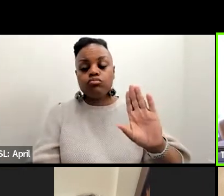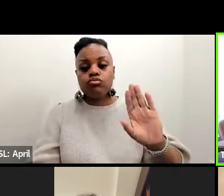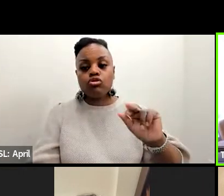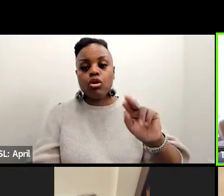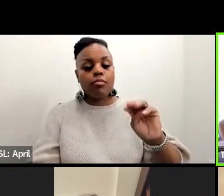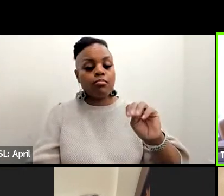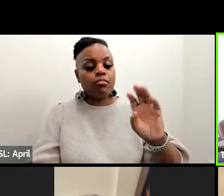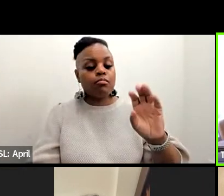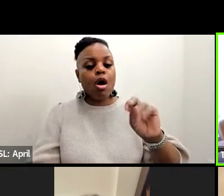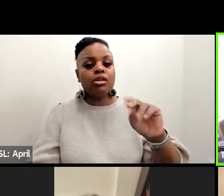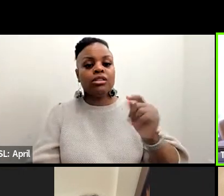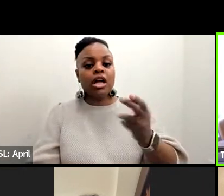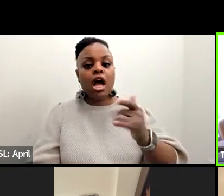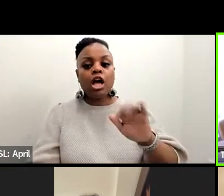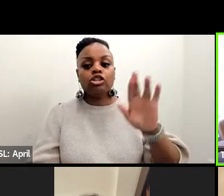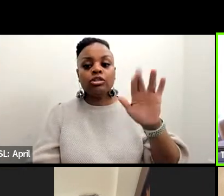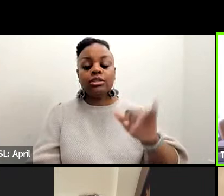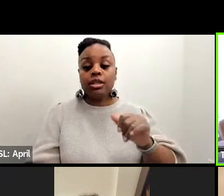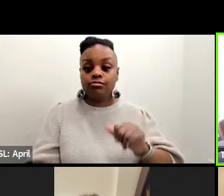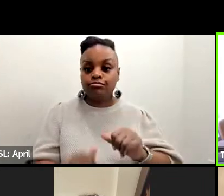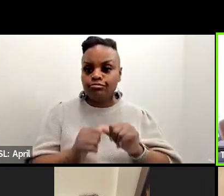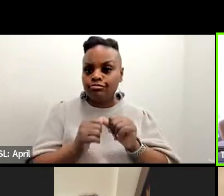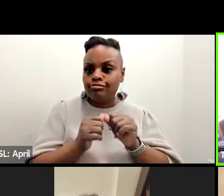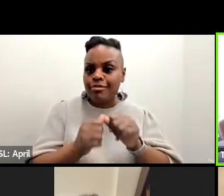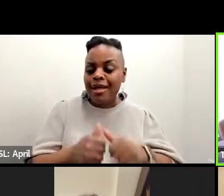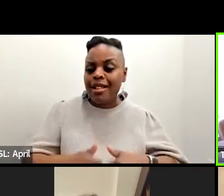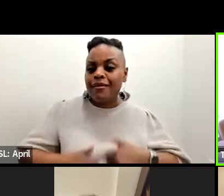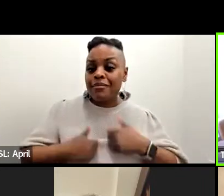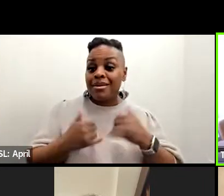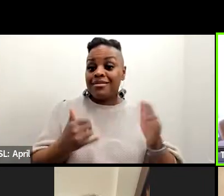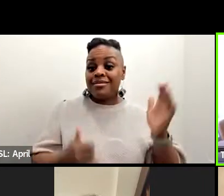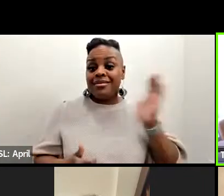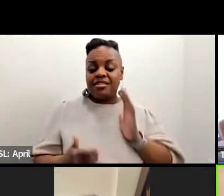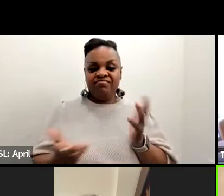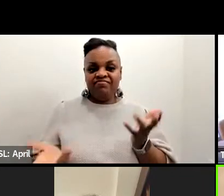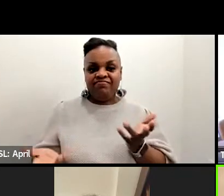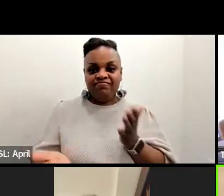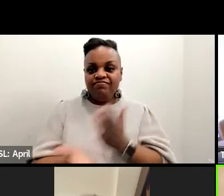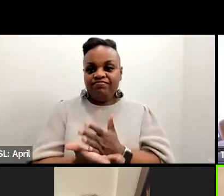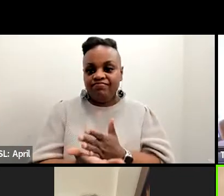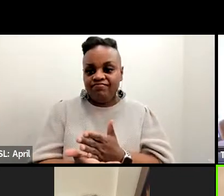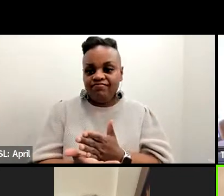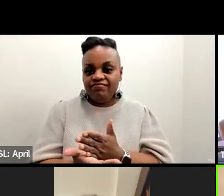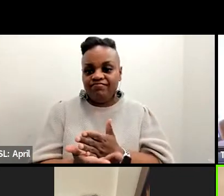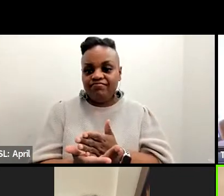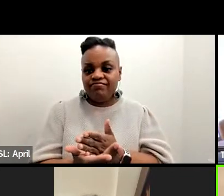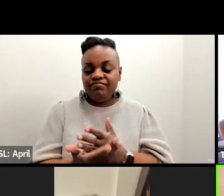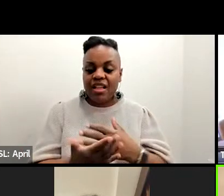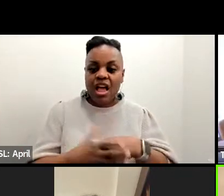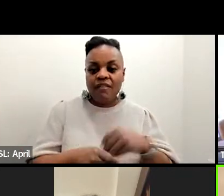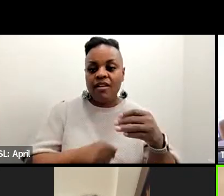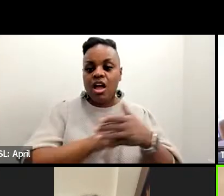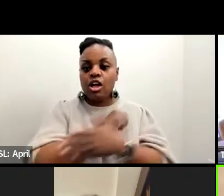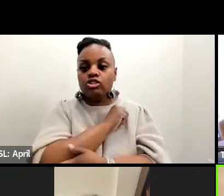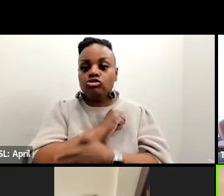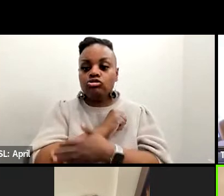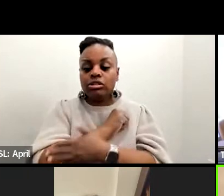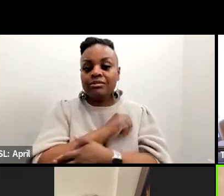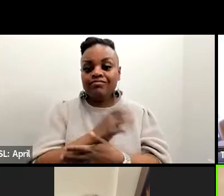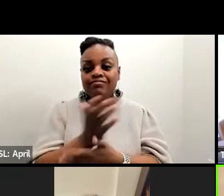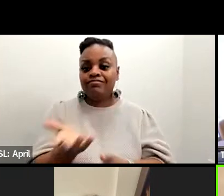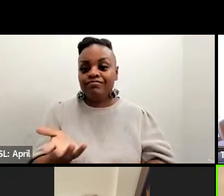sort of survived or regrouped in exile? Yes. The short answer is yes. Of course, the